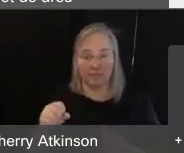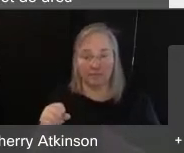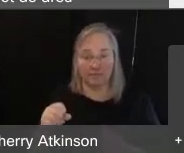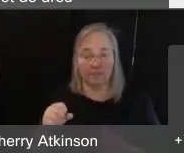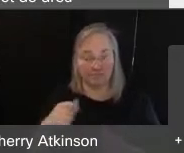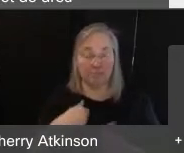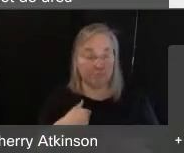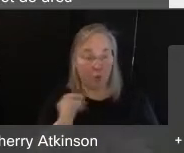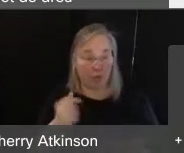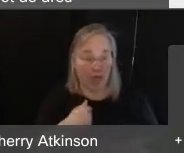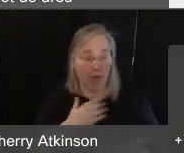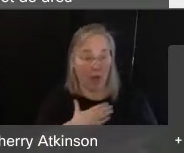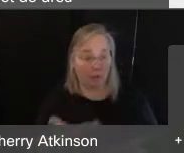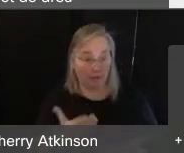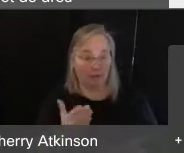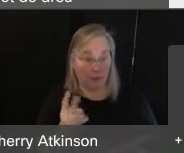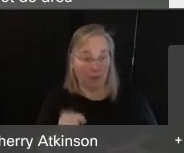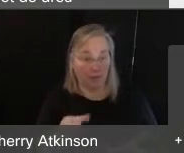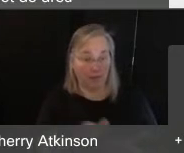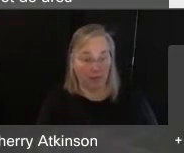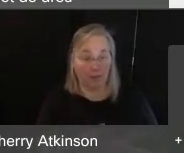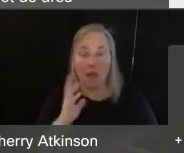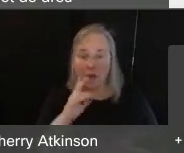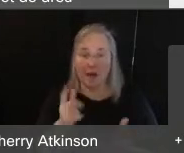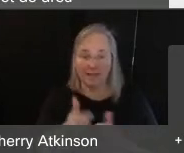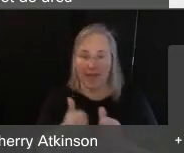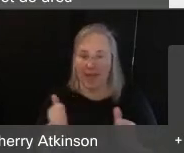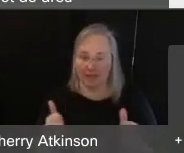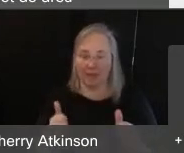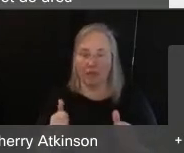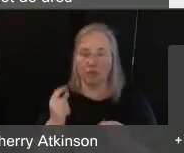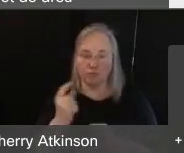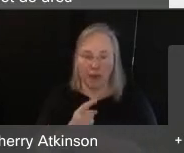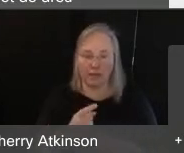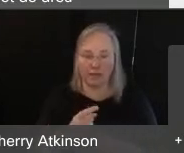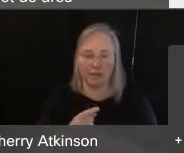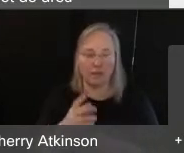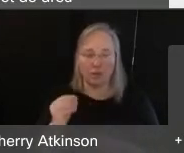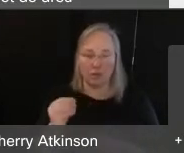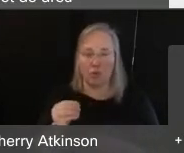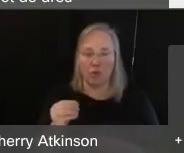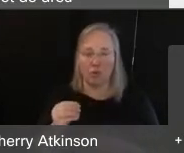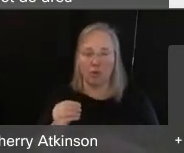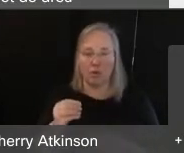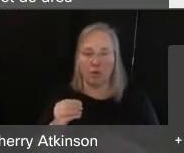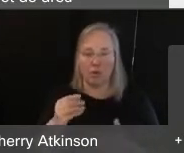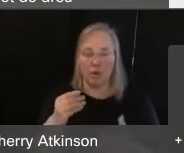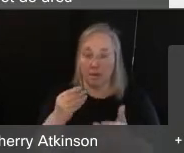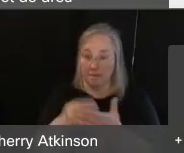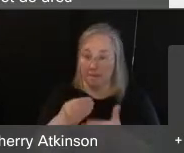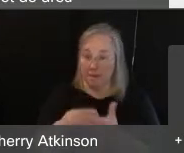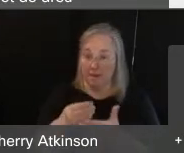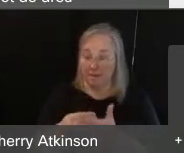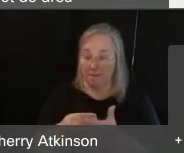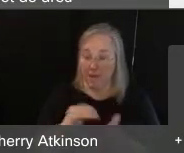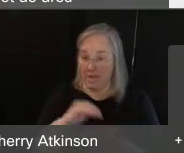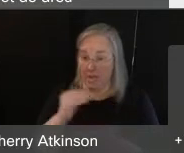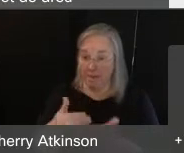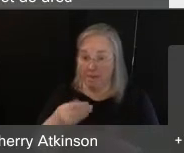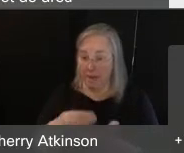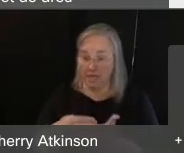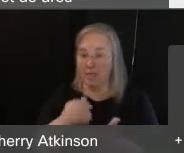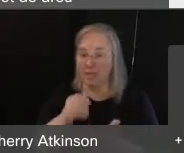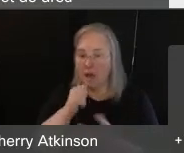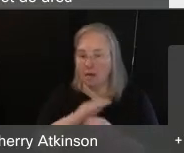you that. Right? There's a lag, right? That means so the funding money actually is not in funding the